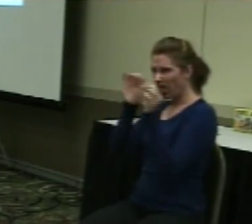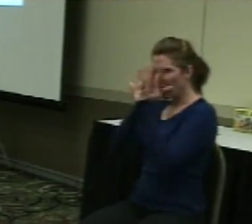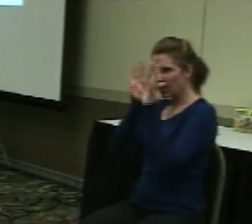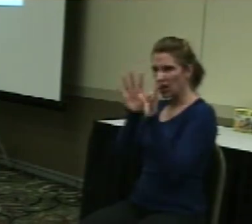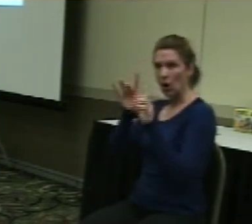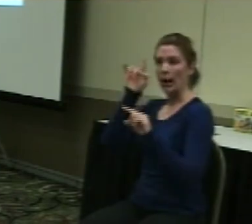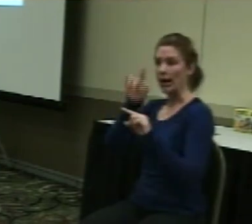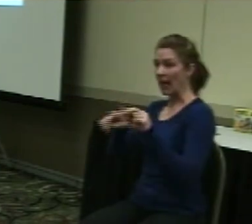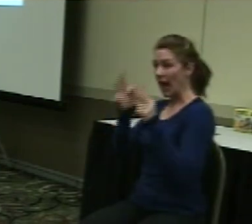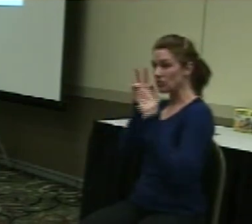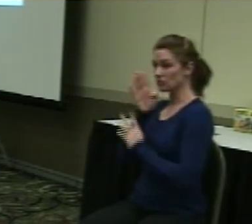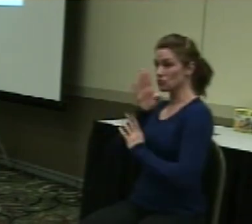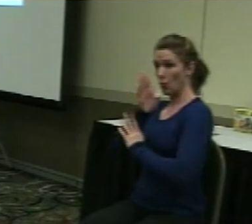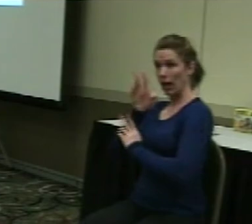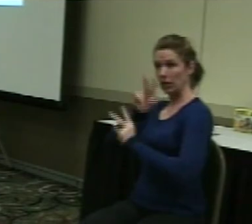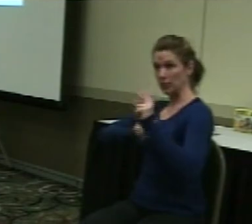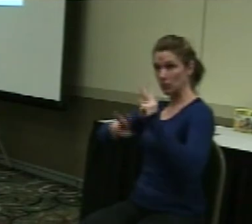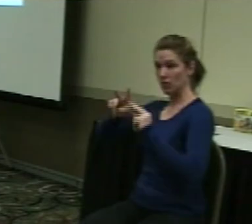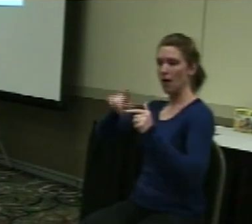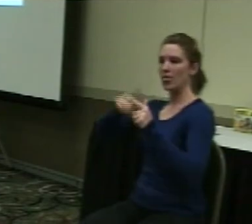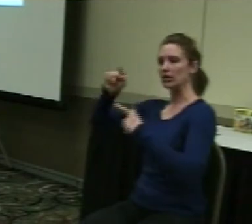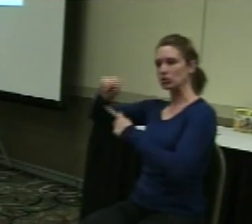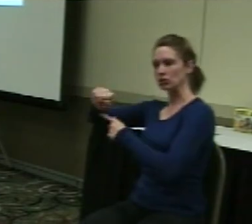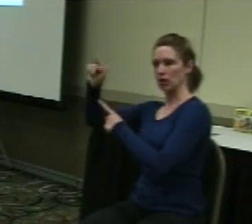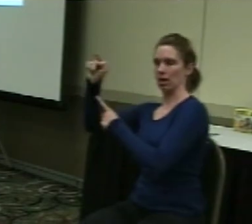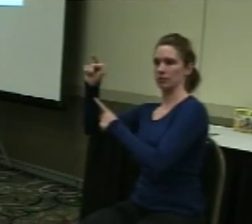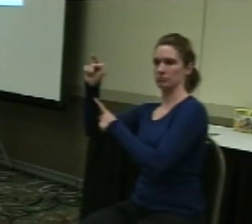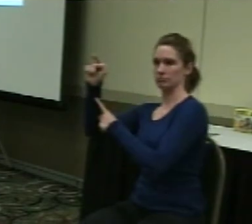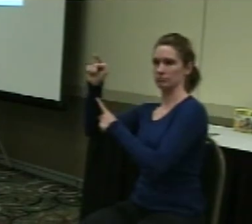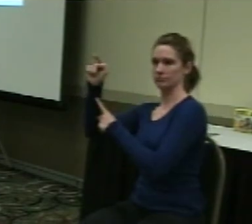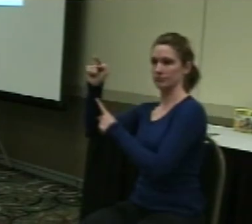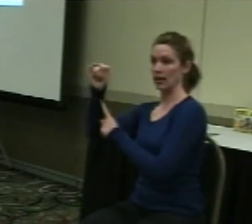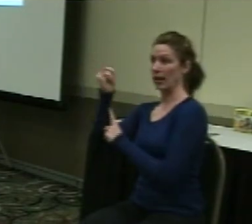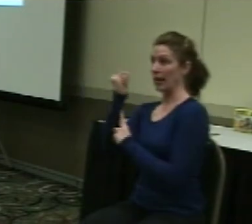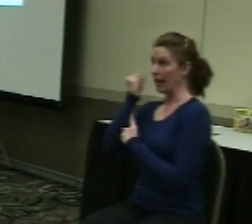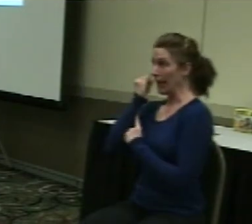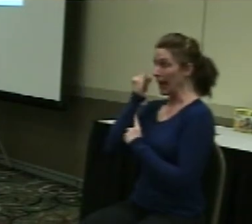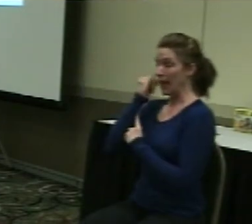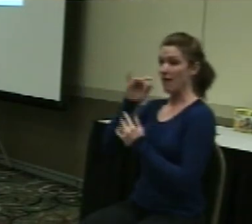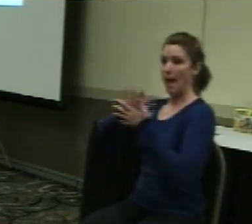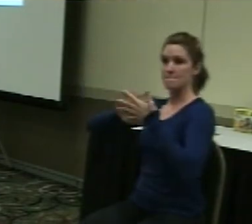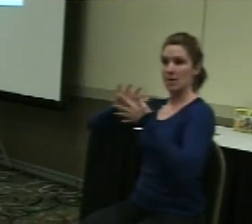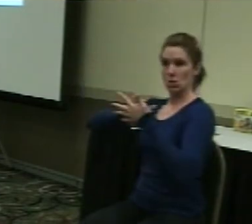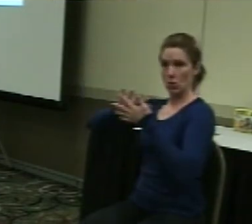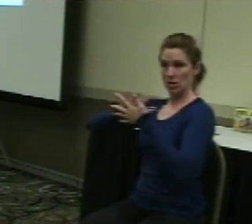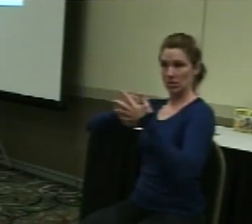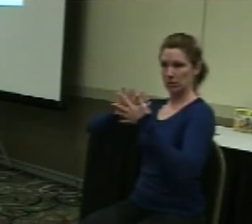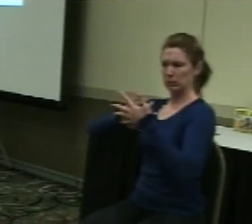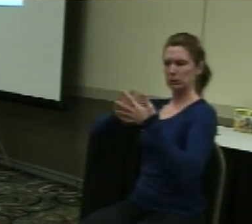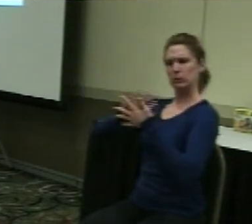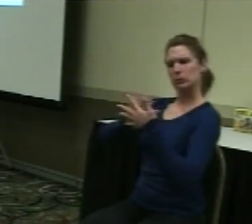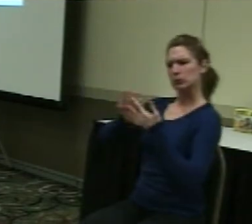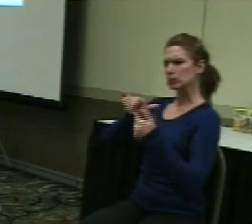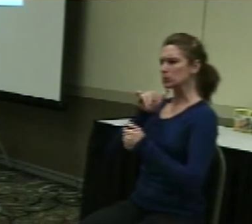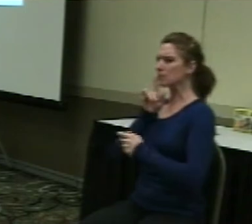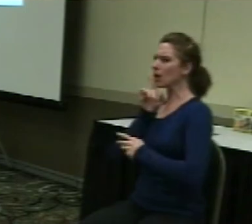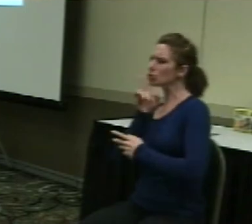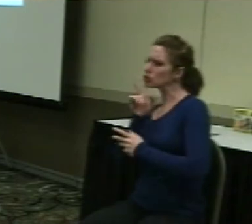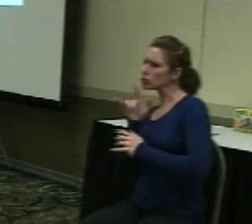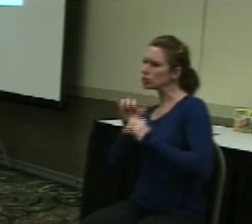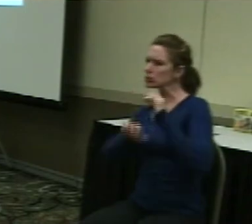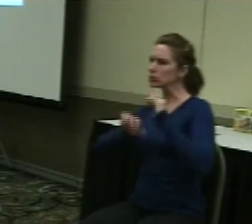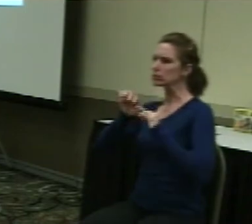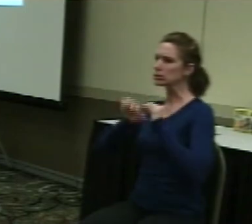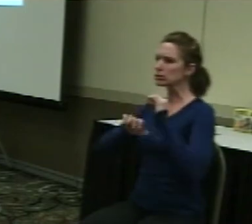directly observable, put a little check over in that box. And then if it is ambiguous, oh, you know what, I'm not